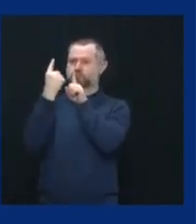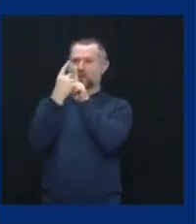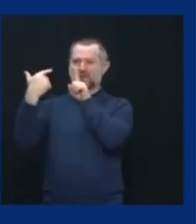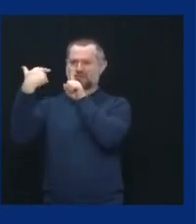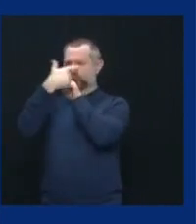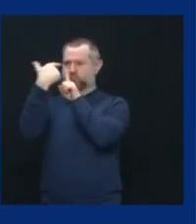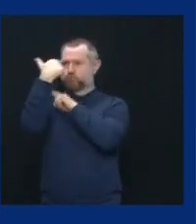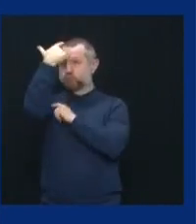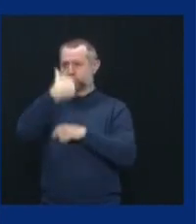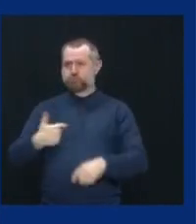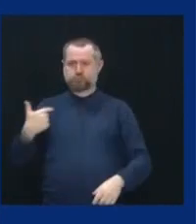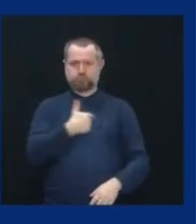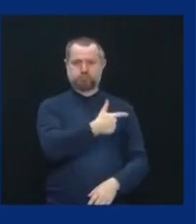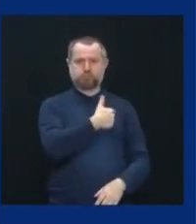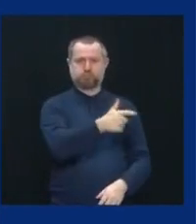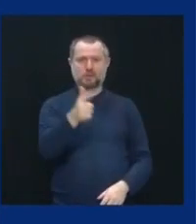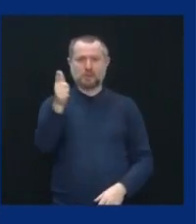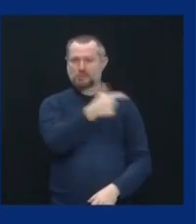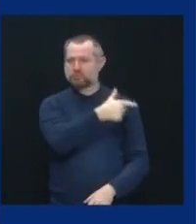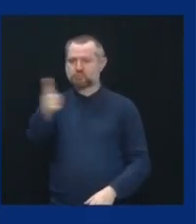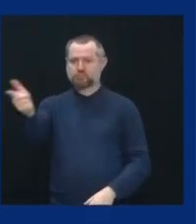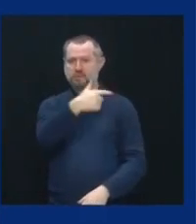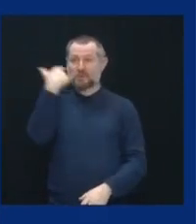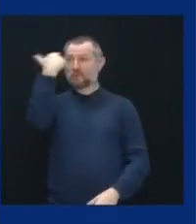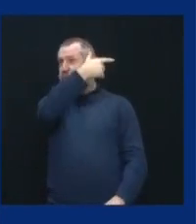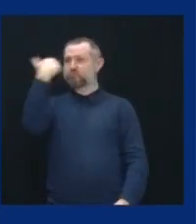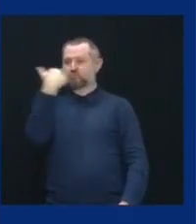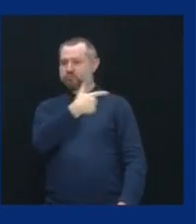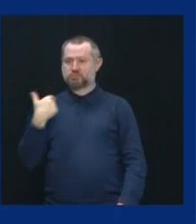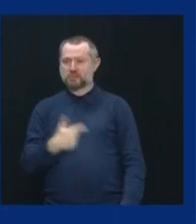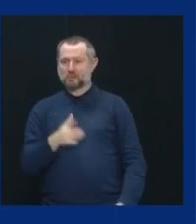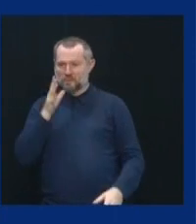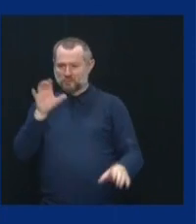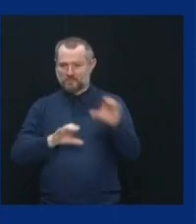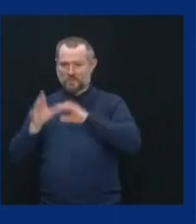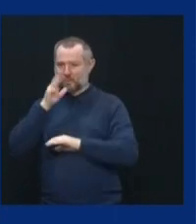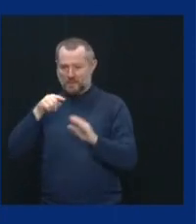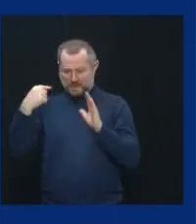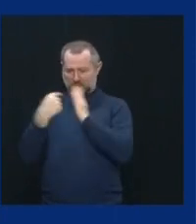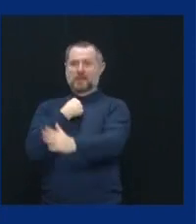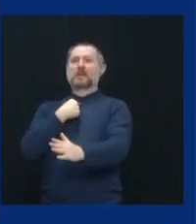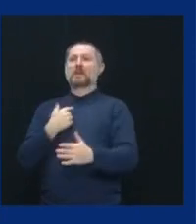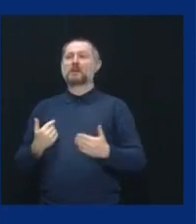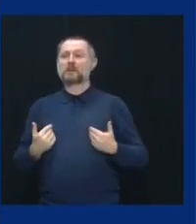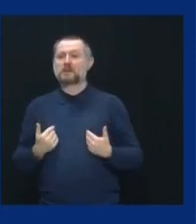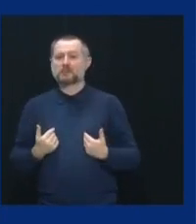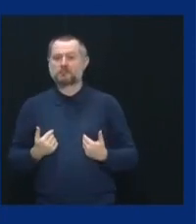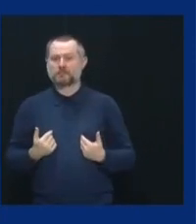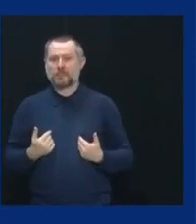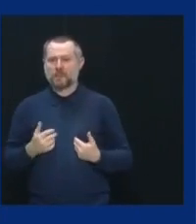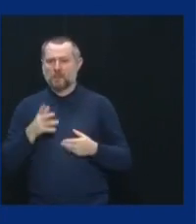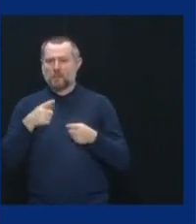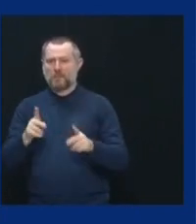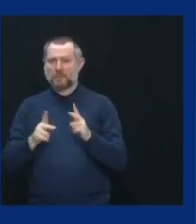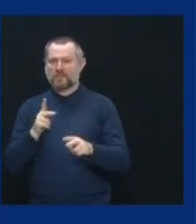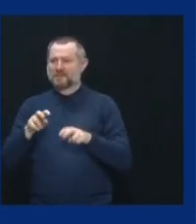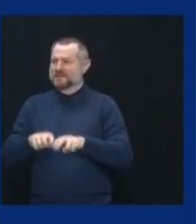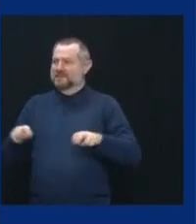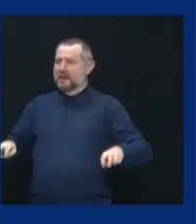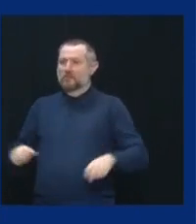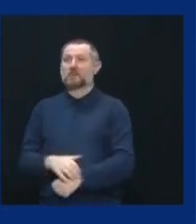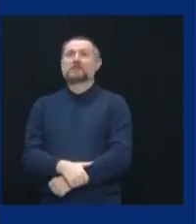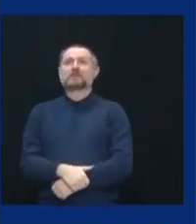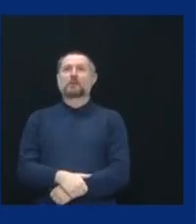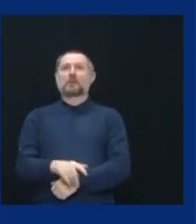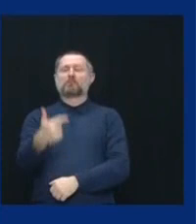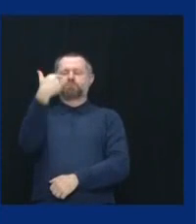a wand spraying a chemical that kills viruses while I'm sitting on a train,